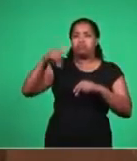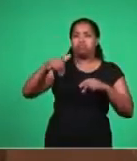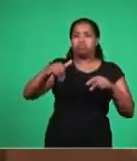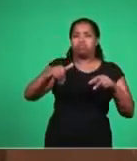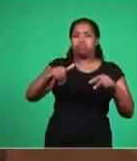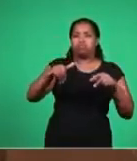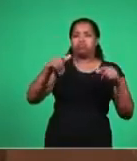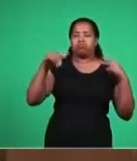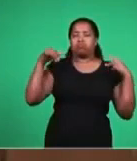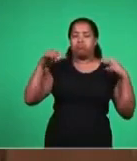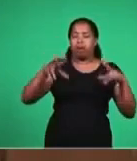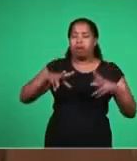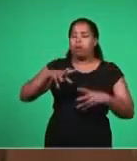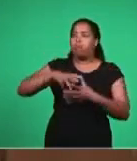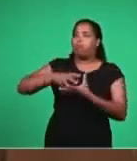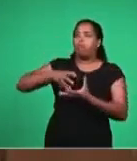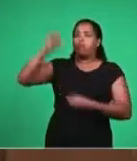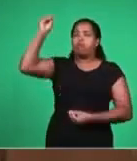know, raptured.